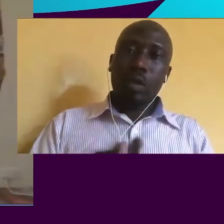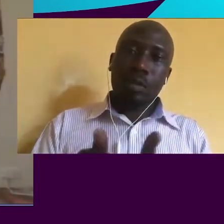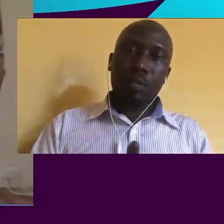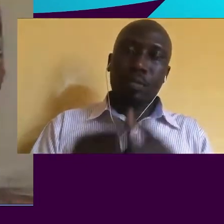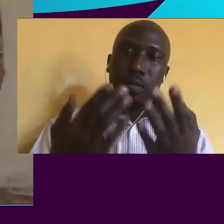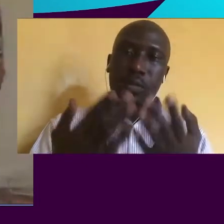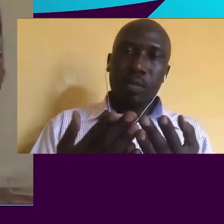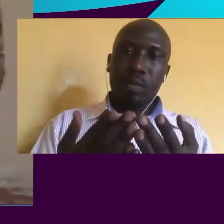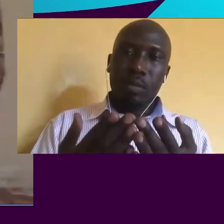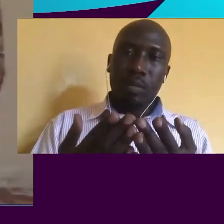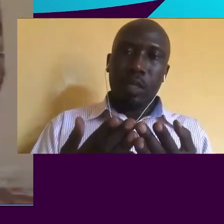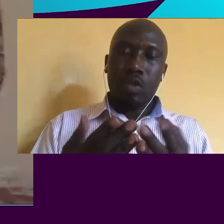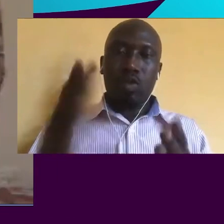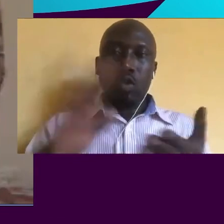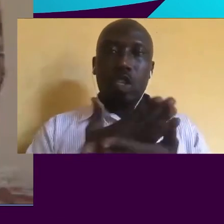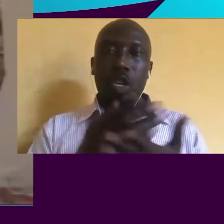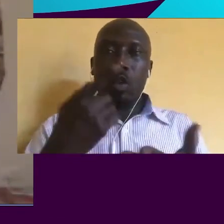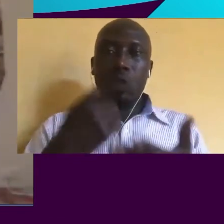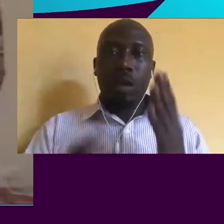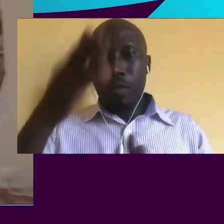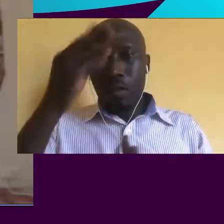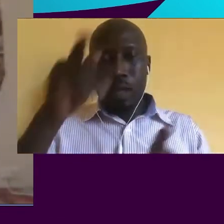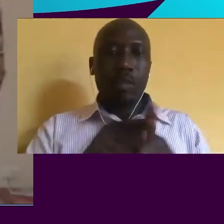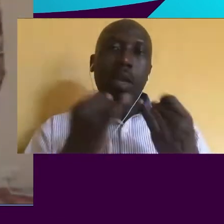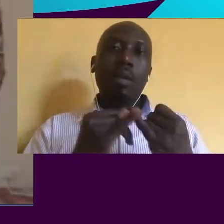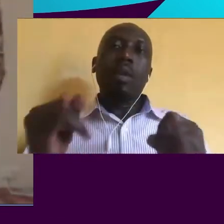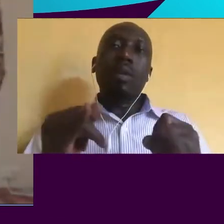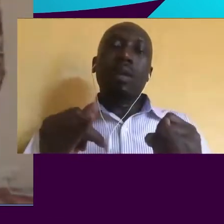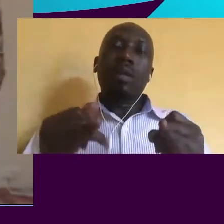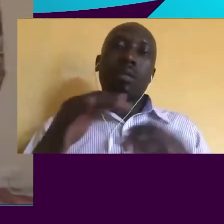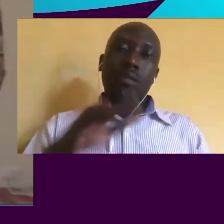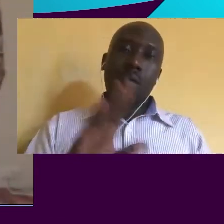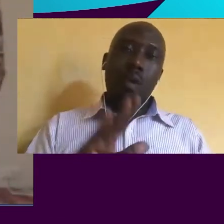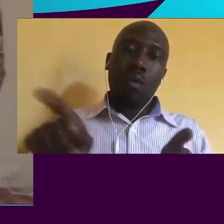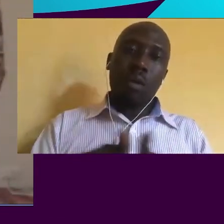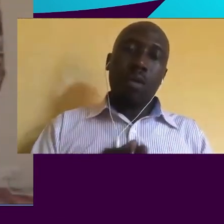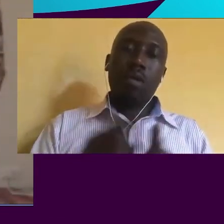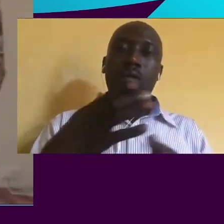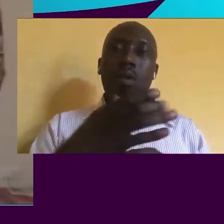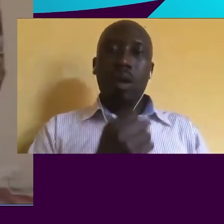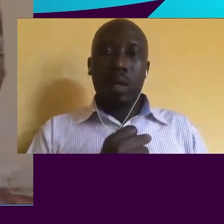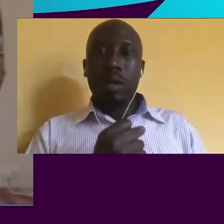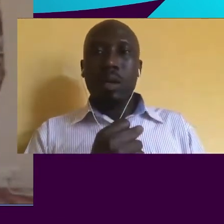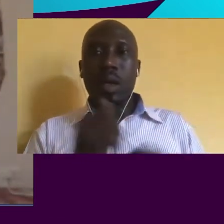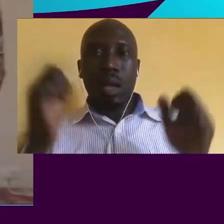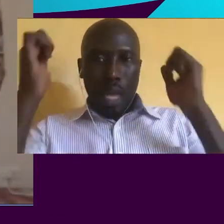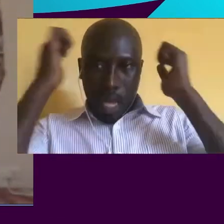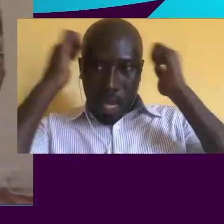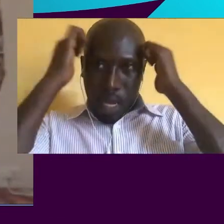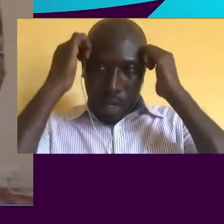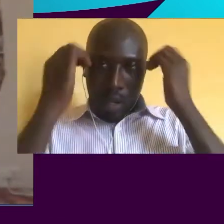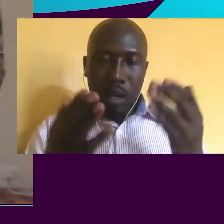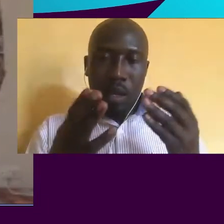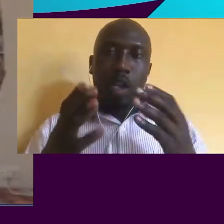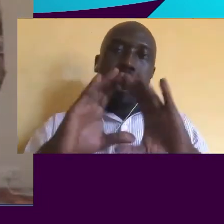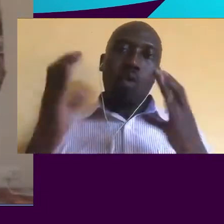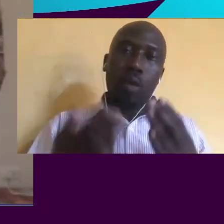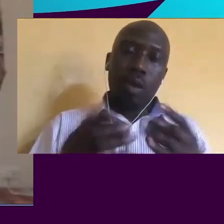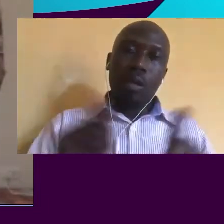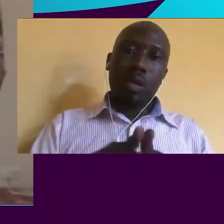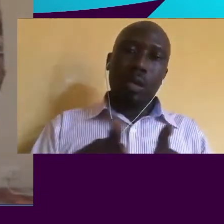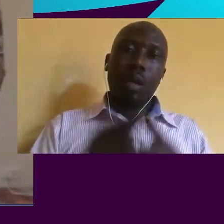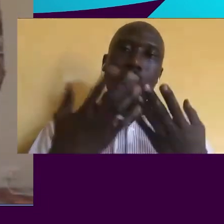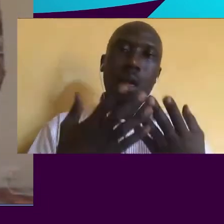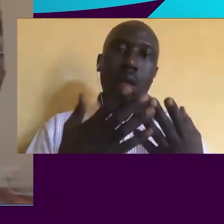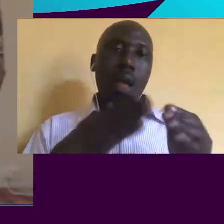learned and implement what they've learned. Most of these organizations, academies, communities are led by